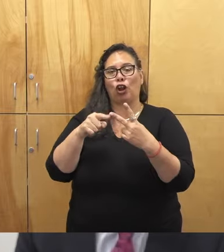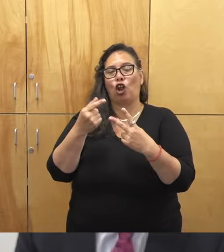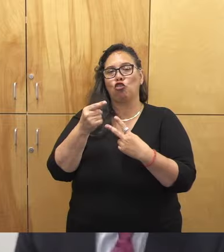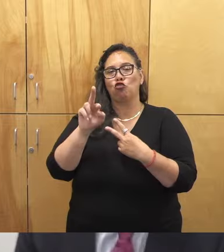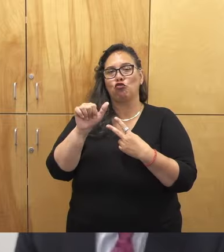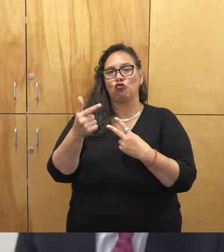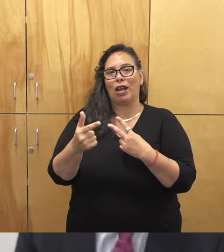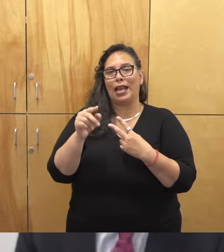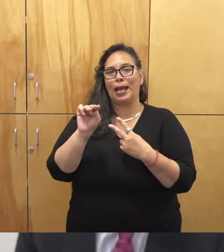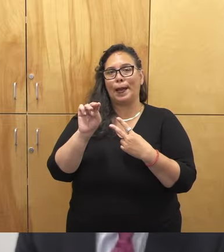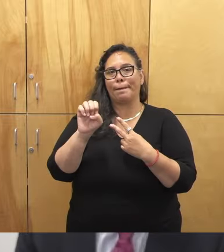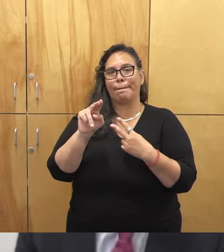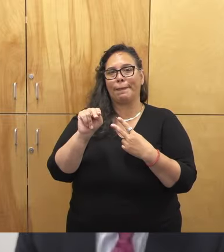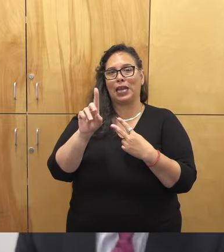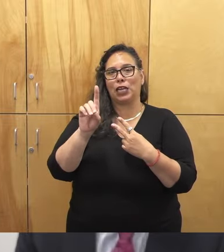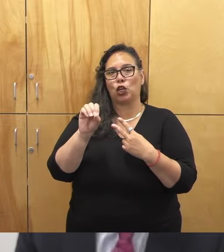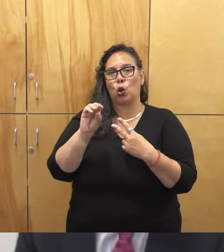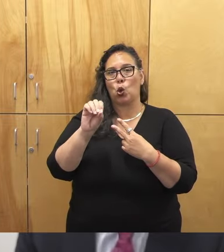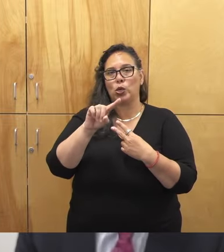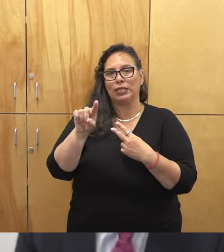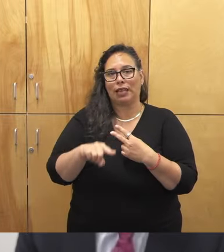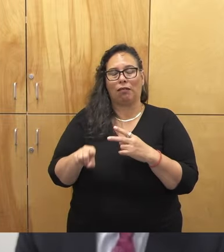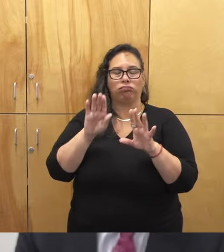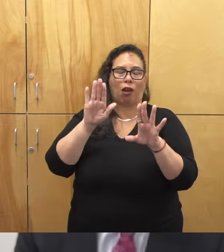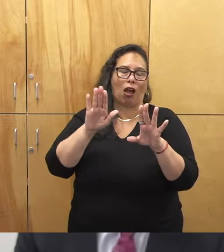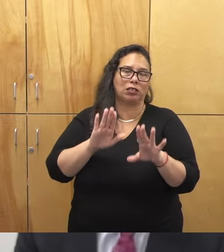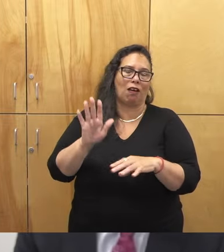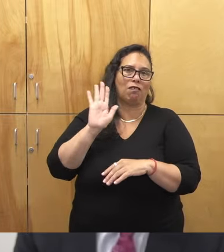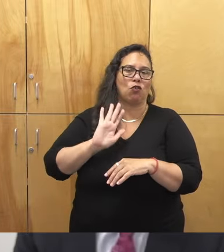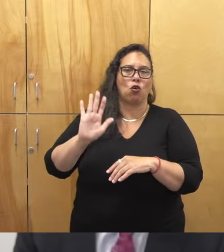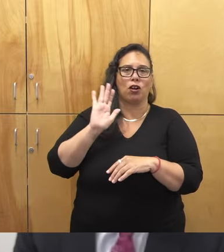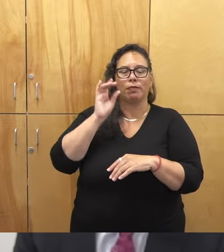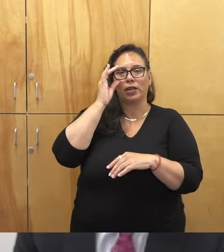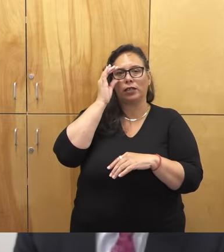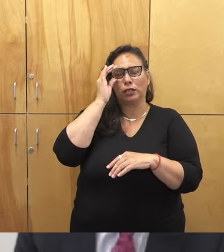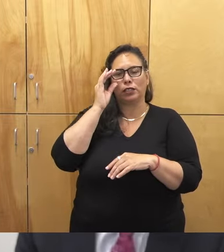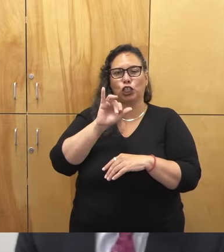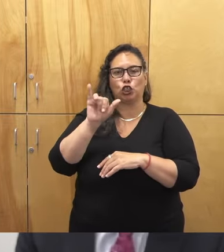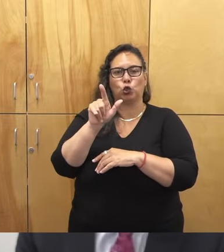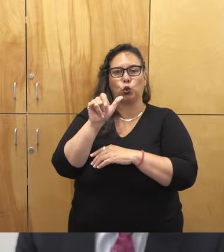was incredibly awesome, the former Jordan principal, in getting this done.